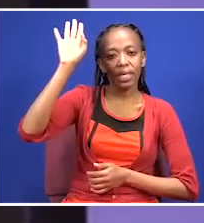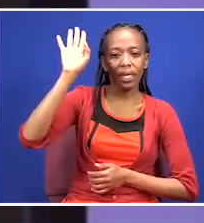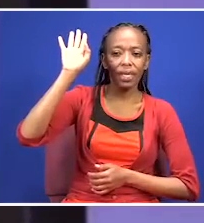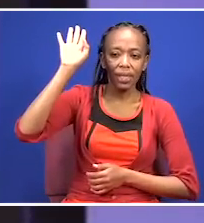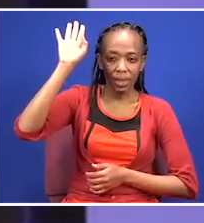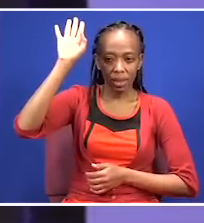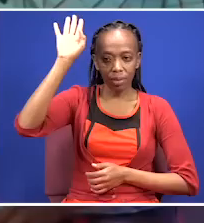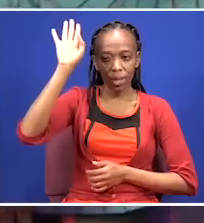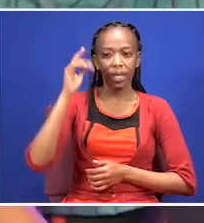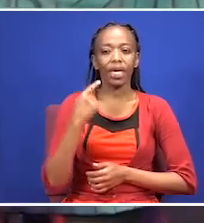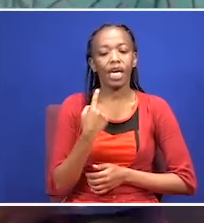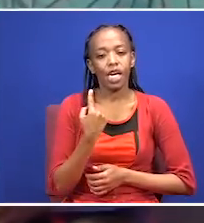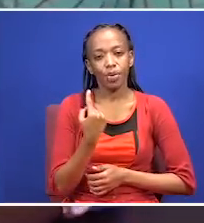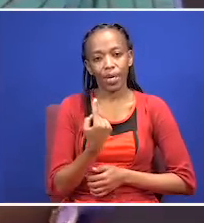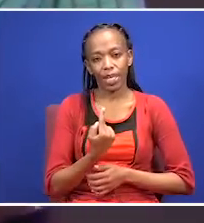oh